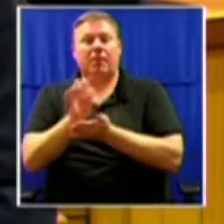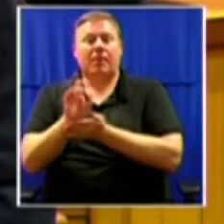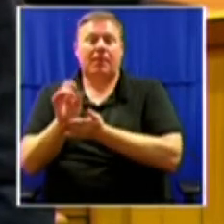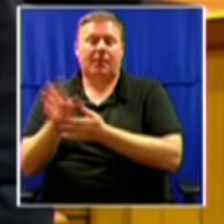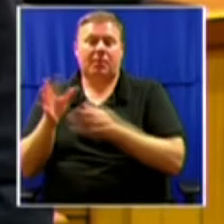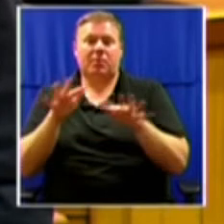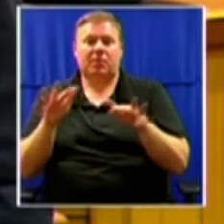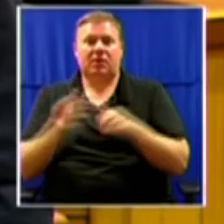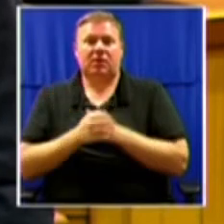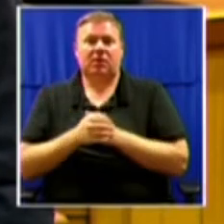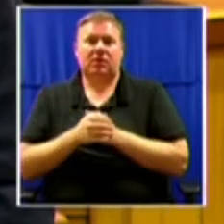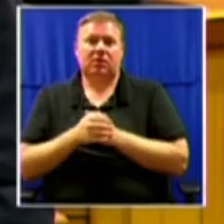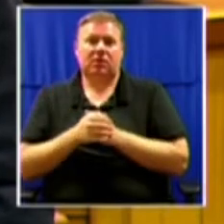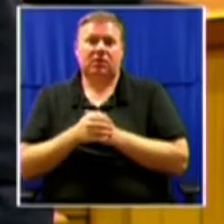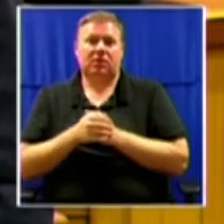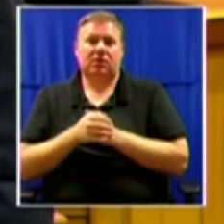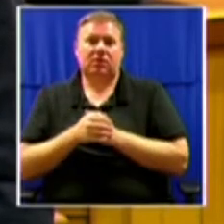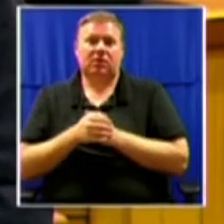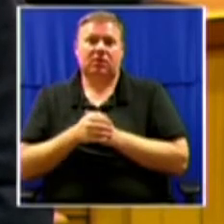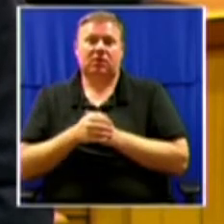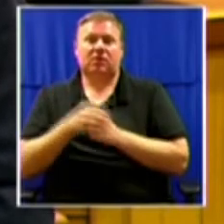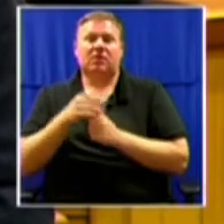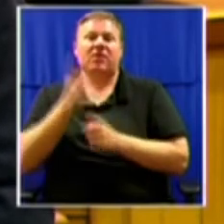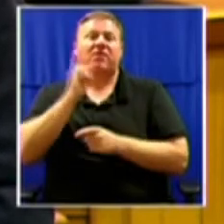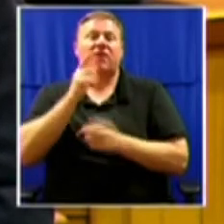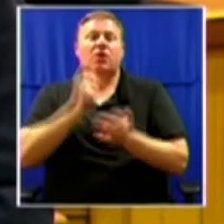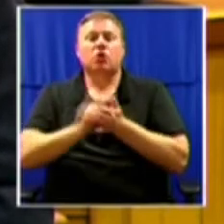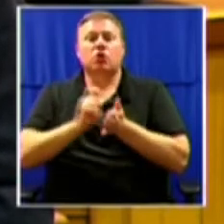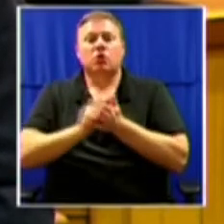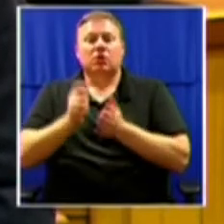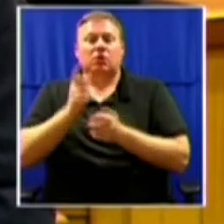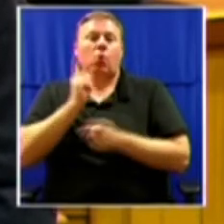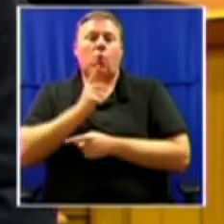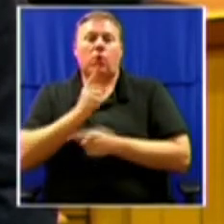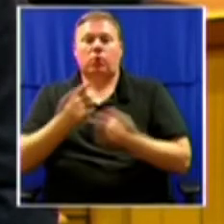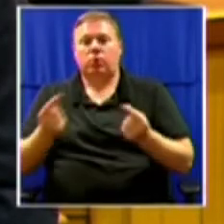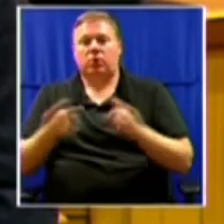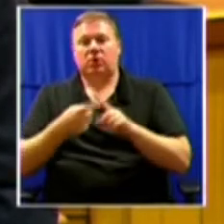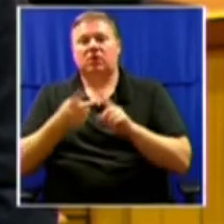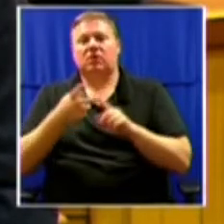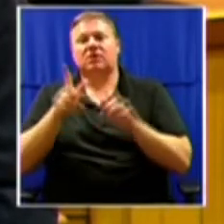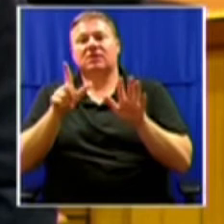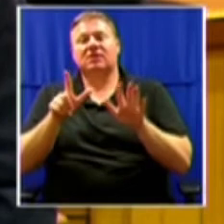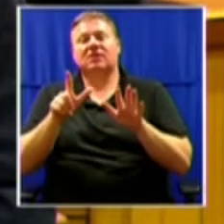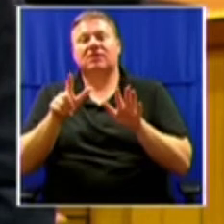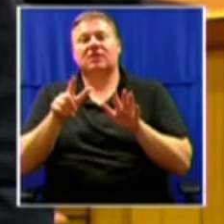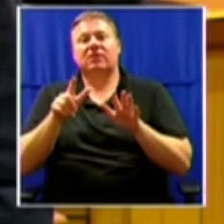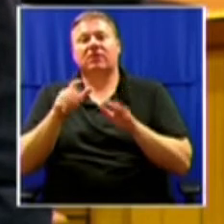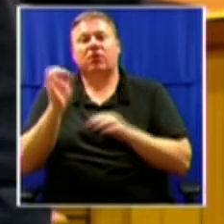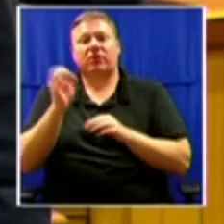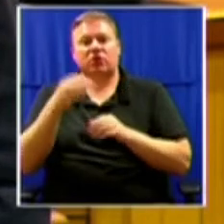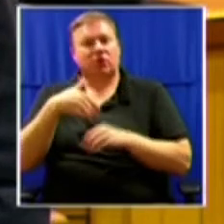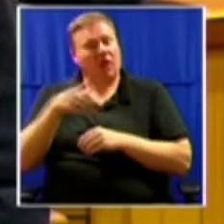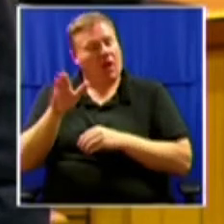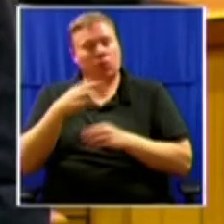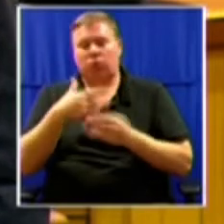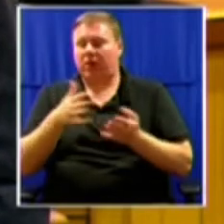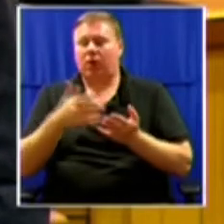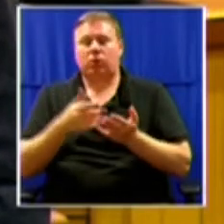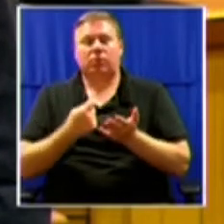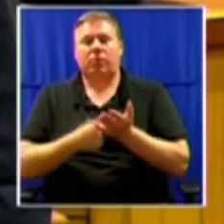finalized resulted in final written warnings. 7 officials were given leave without pay. 2 were correctively